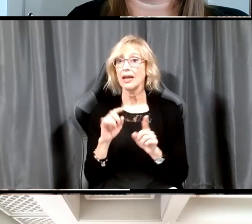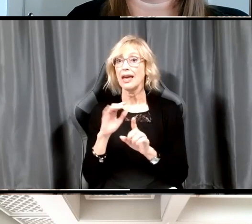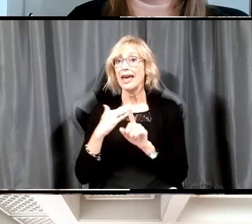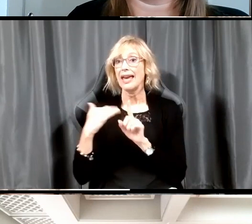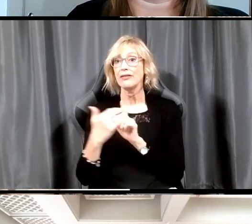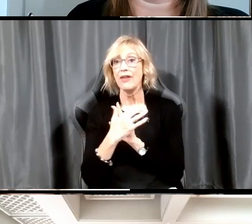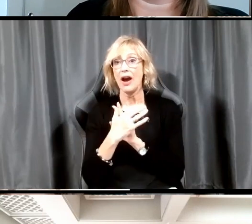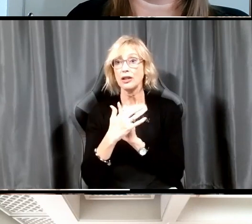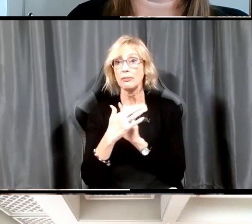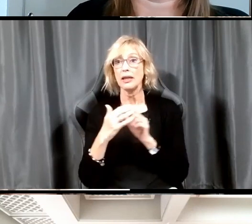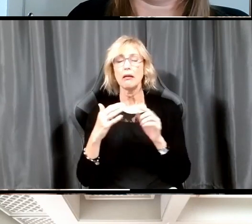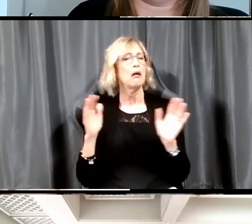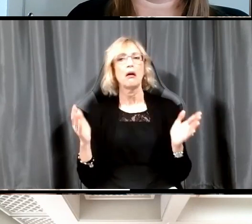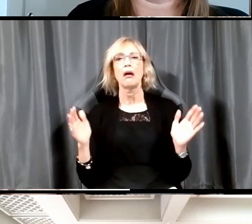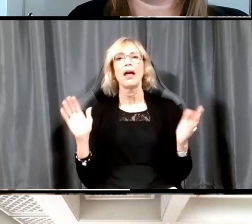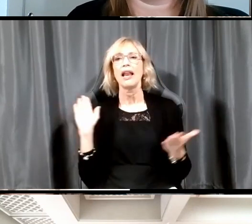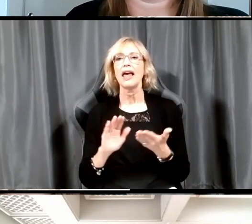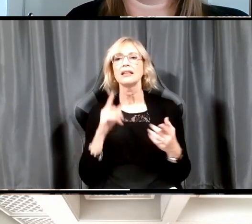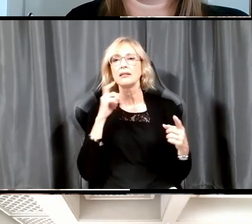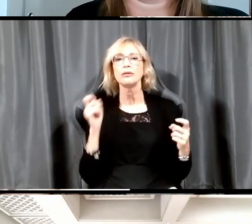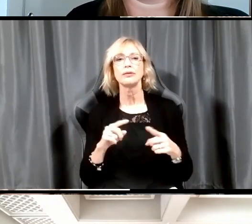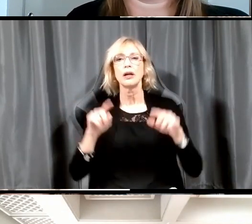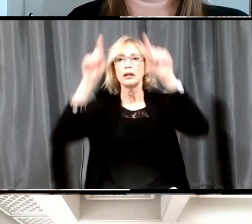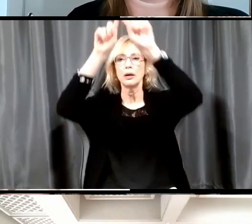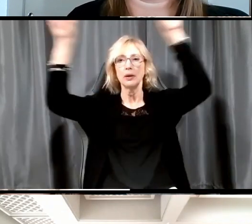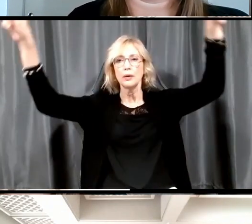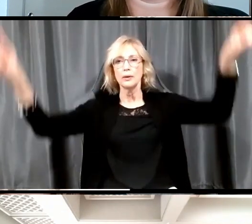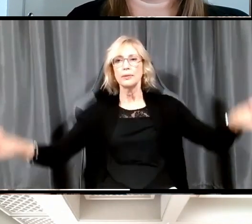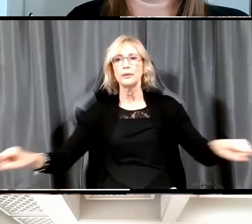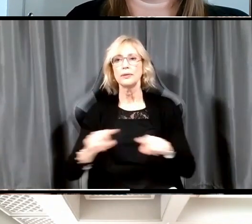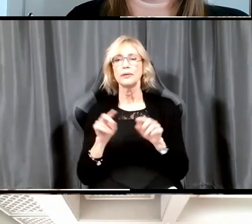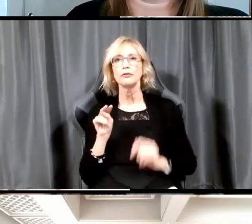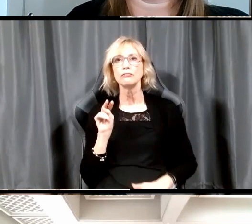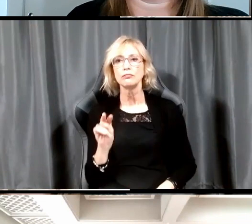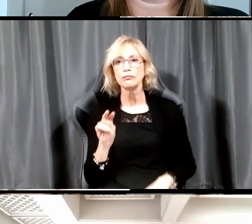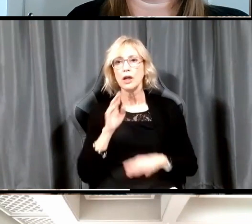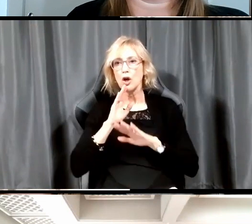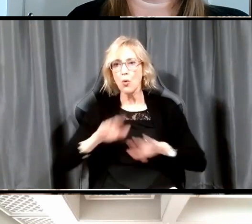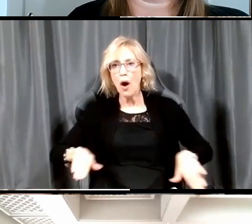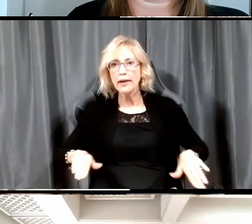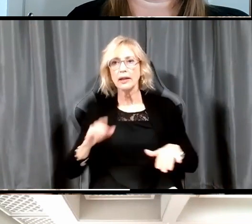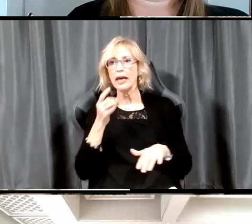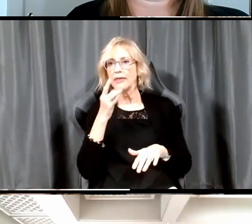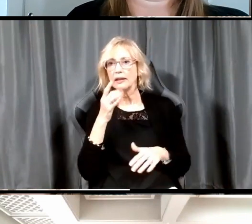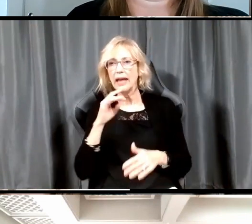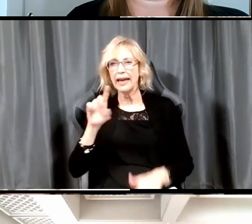complex. She's facing a wall. There's nothing competing with her. It looks quiet. The lighting is very